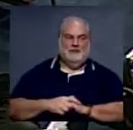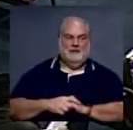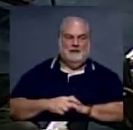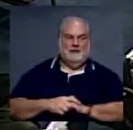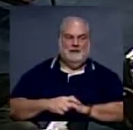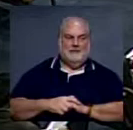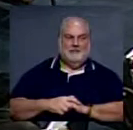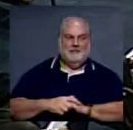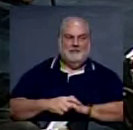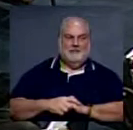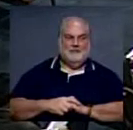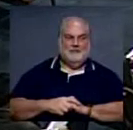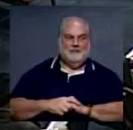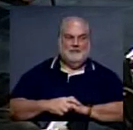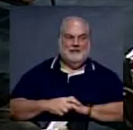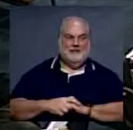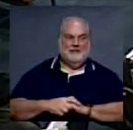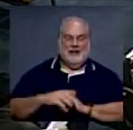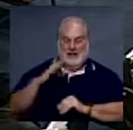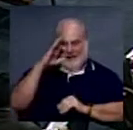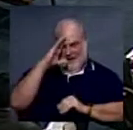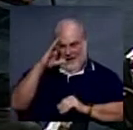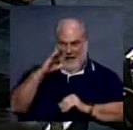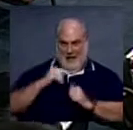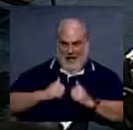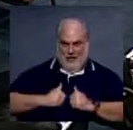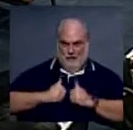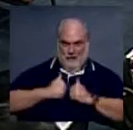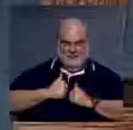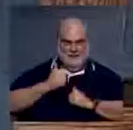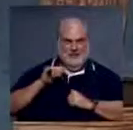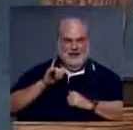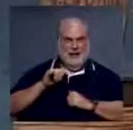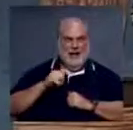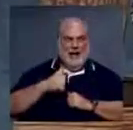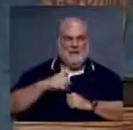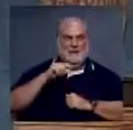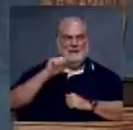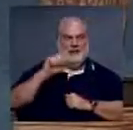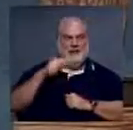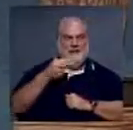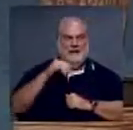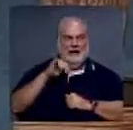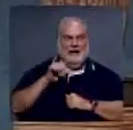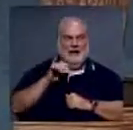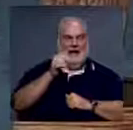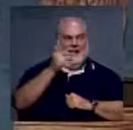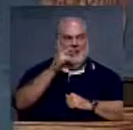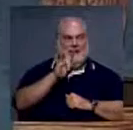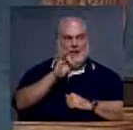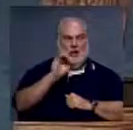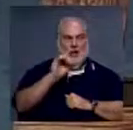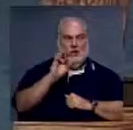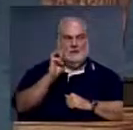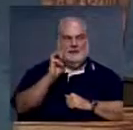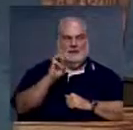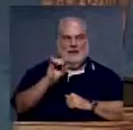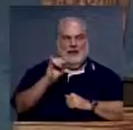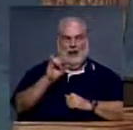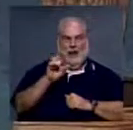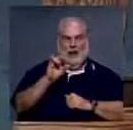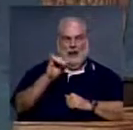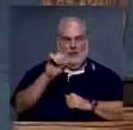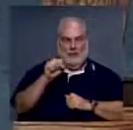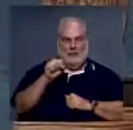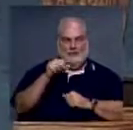Nervous coming up here. Ms. Hi. Lopez, if you'd give your address as well, please. Okay, I'm Stephanie Lopez, 1806 Iris Street, which